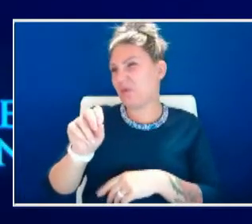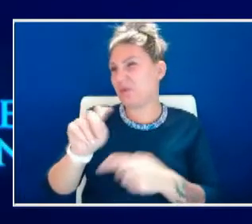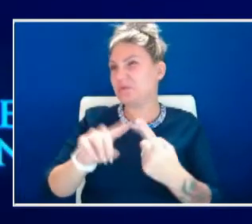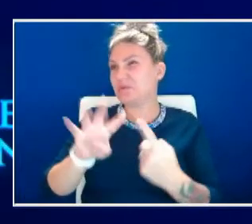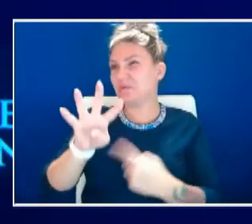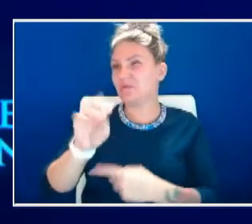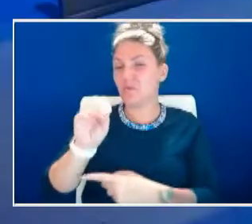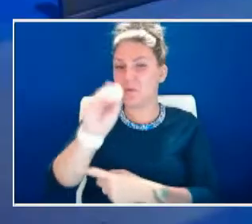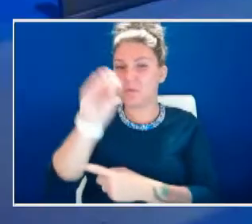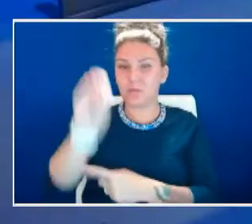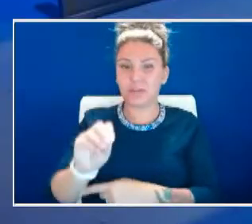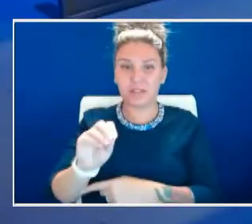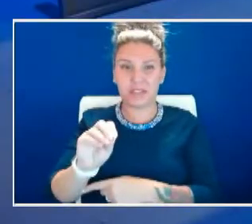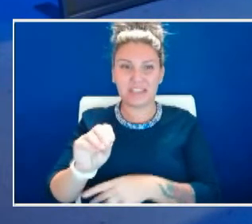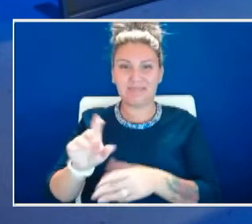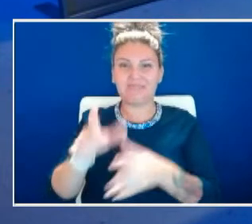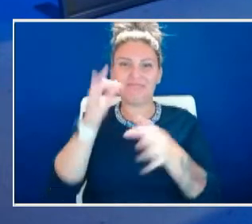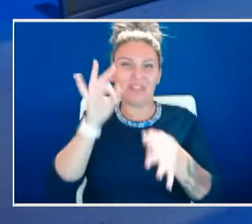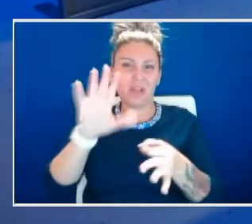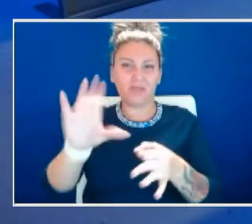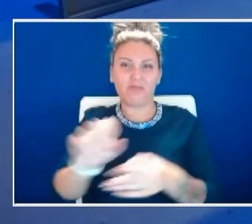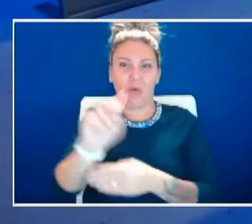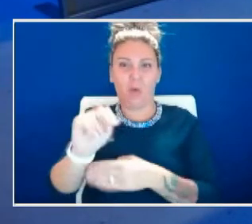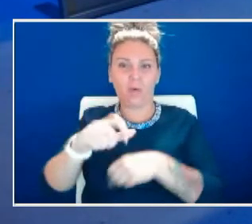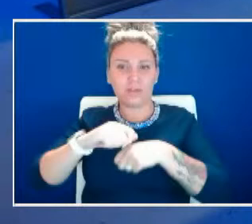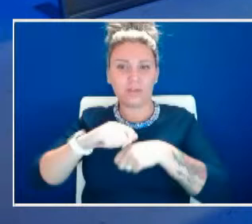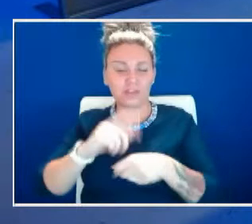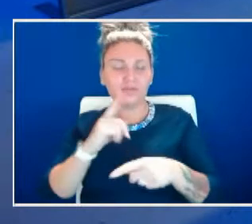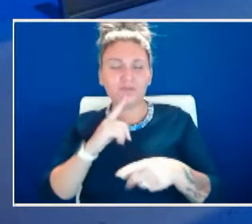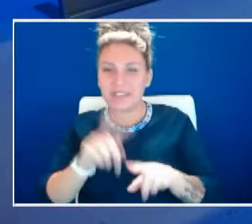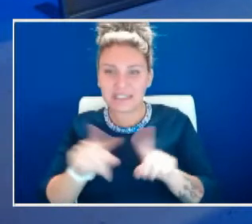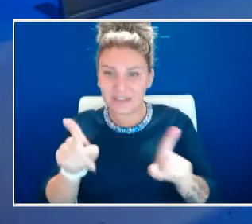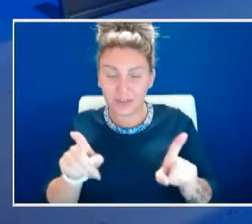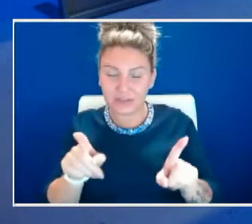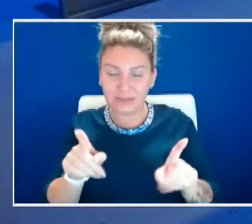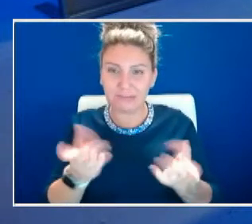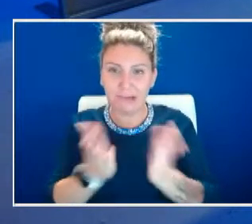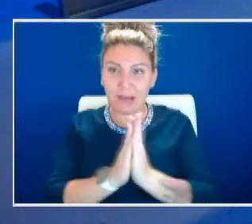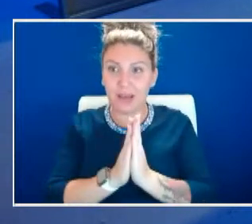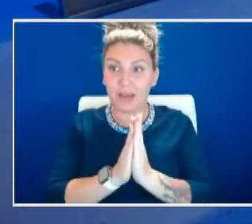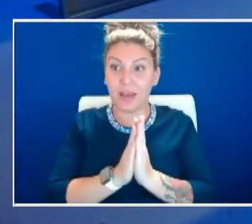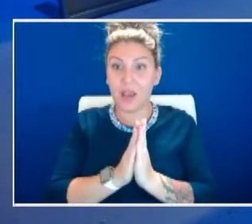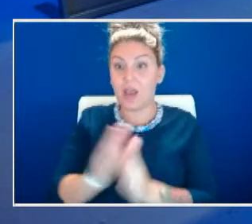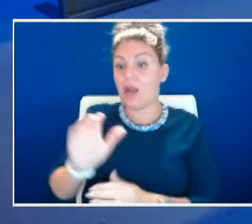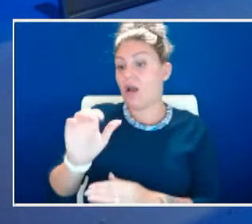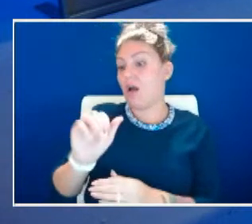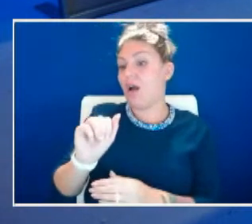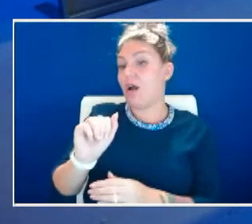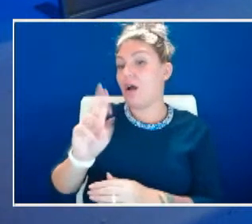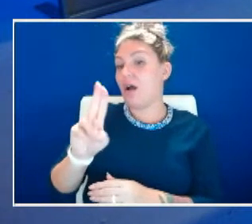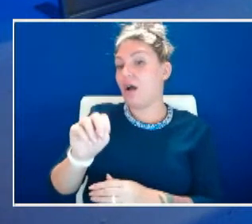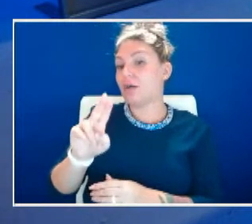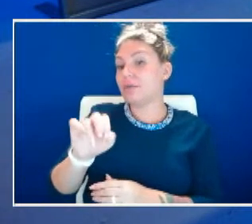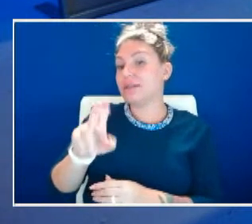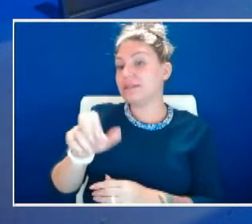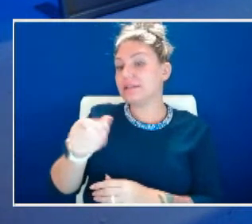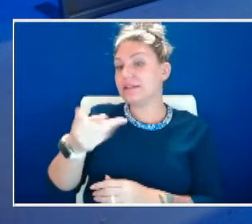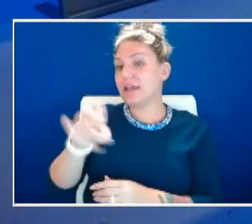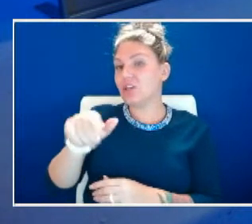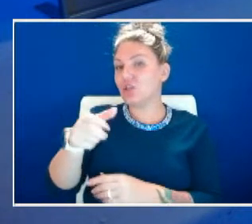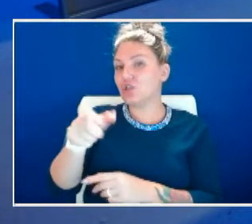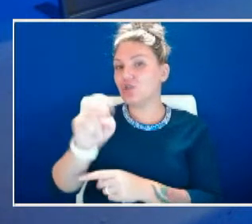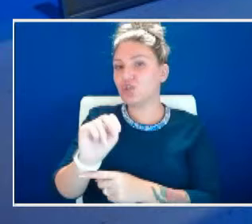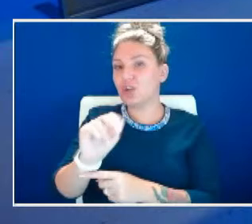use their own tissue. And what's the difference, and pardon me for asking, difference between augmentation and the reconstruction? What's the actual physical difference?